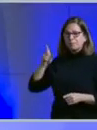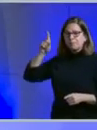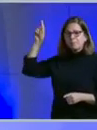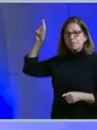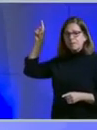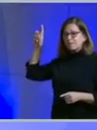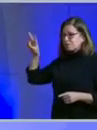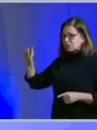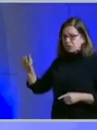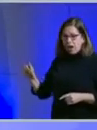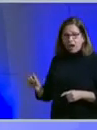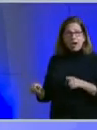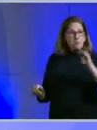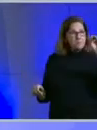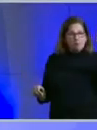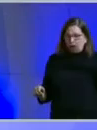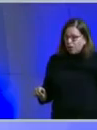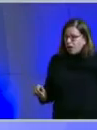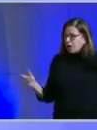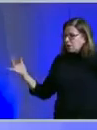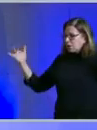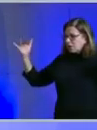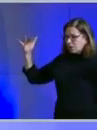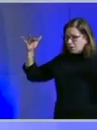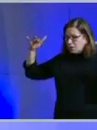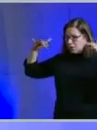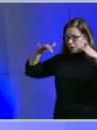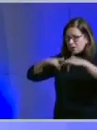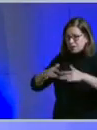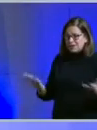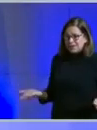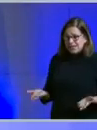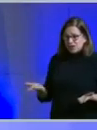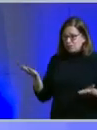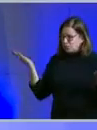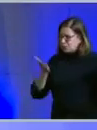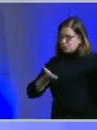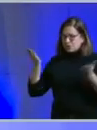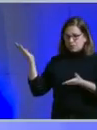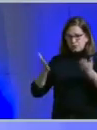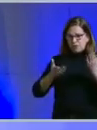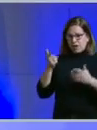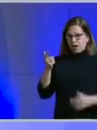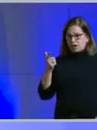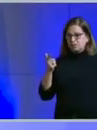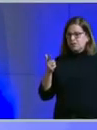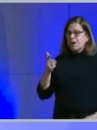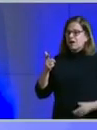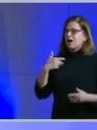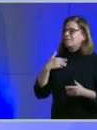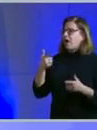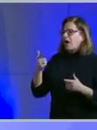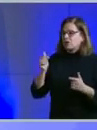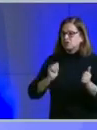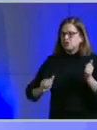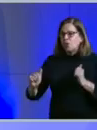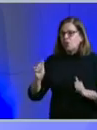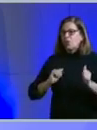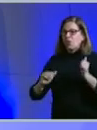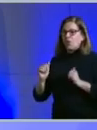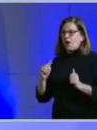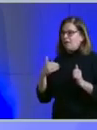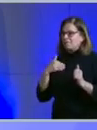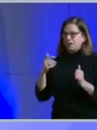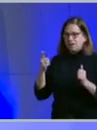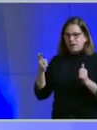and Maryland. They're coming in through straw purchases. They're coming in through these gun shows. And we need to do a better effort at MPD